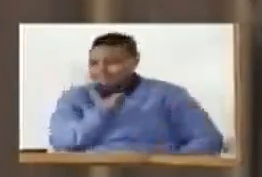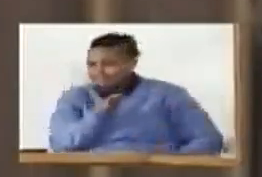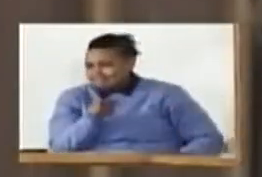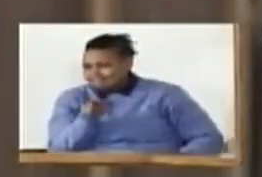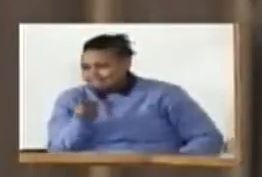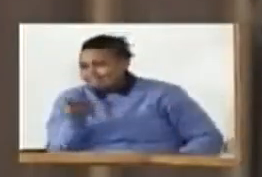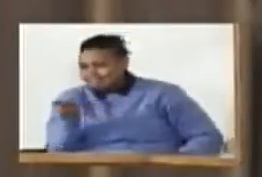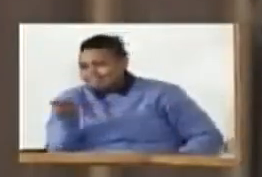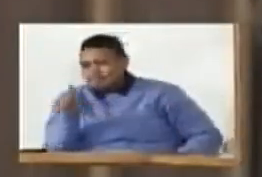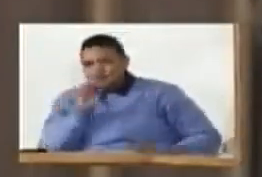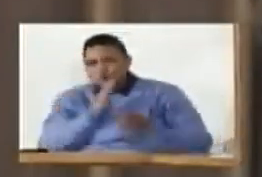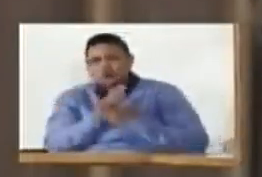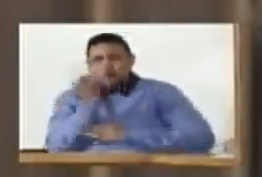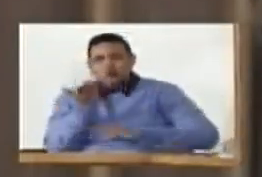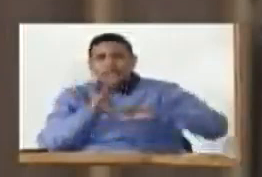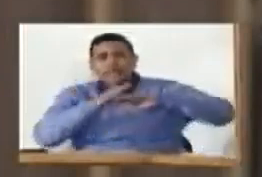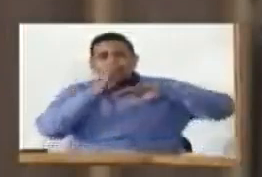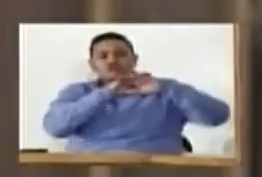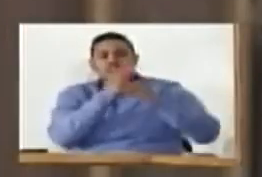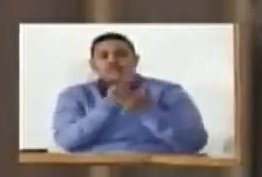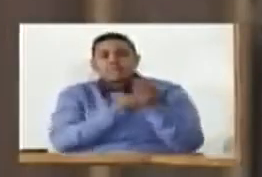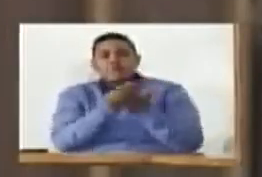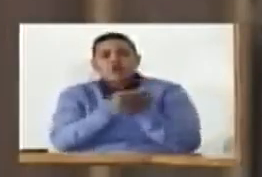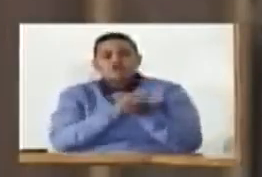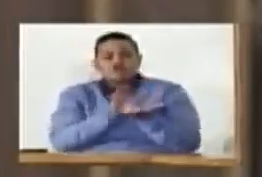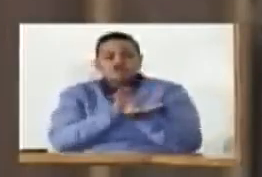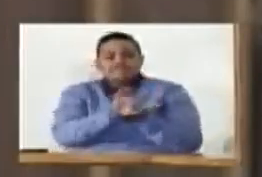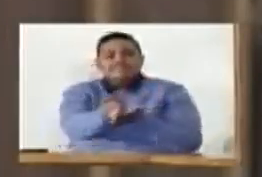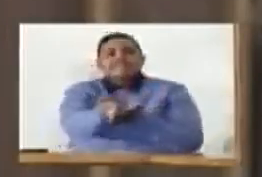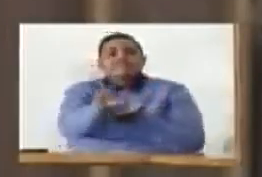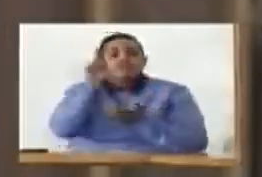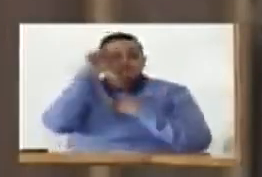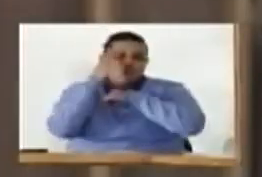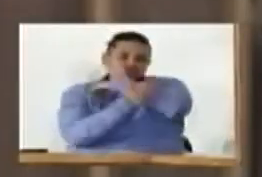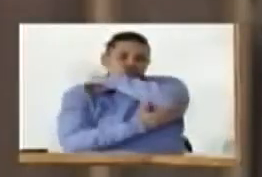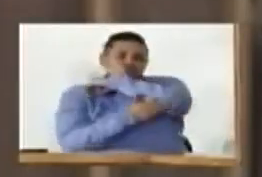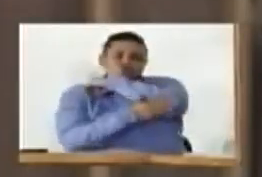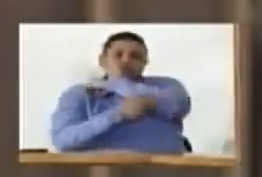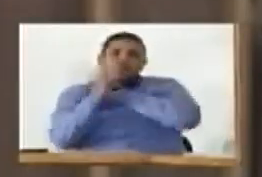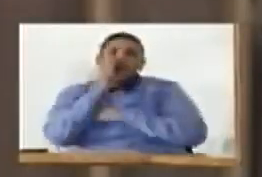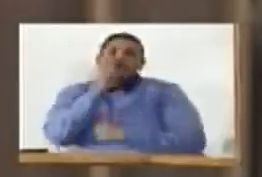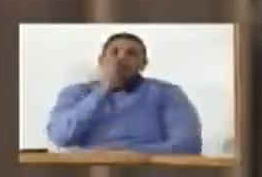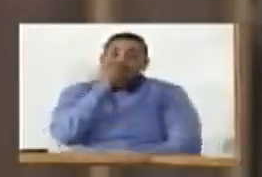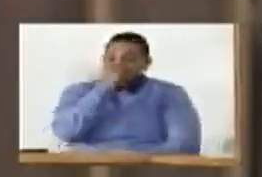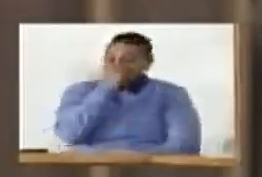a significant increase in the budgetary allocation for rural water.